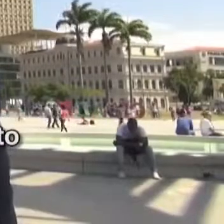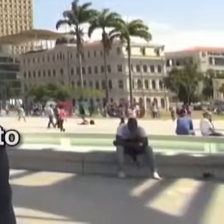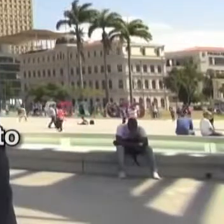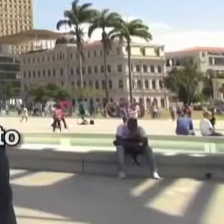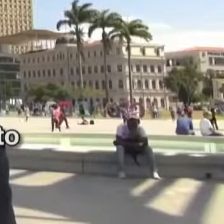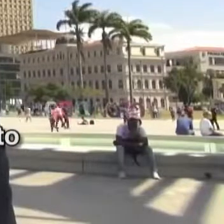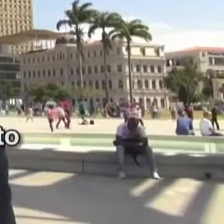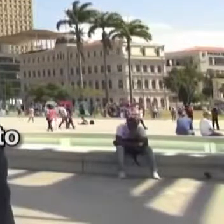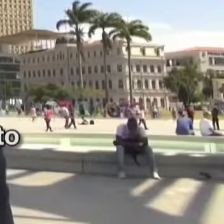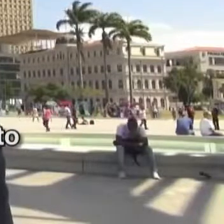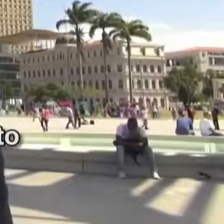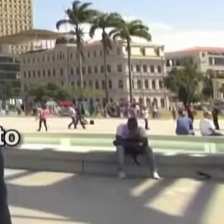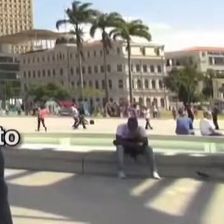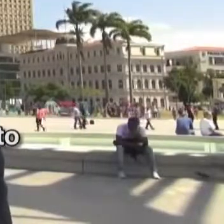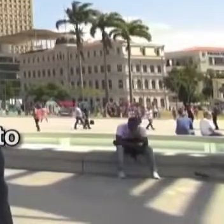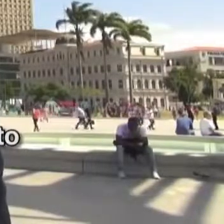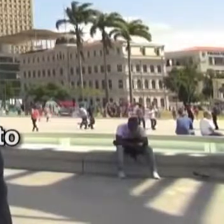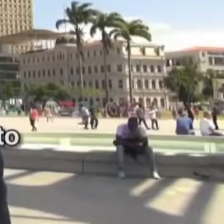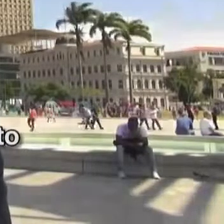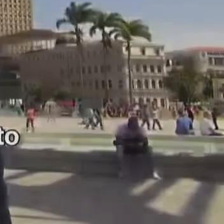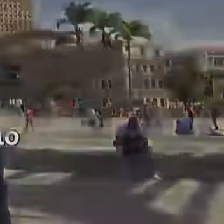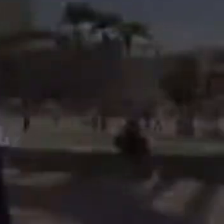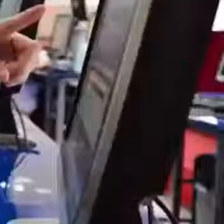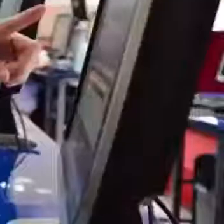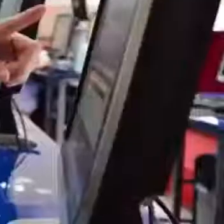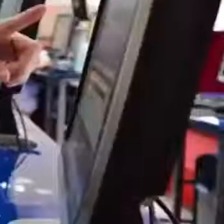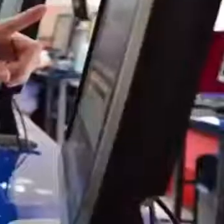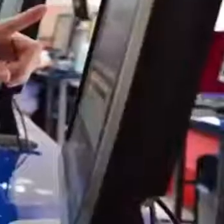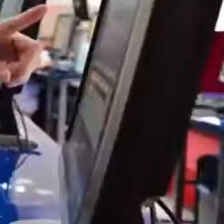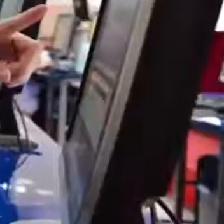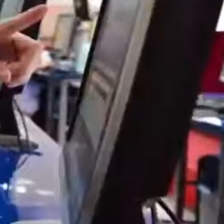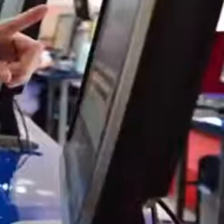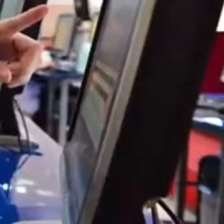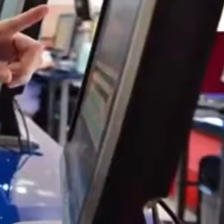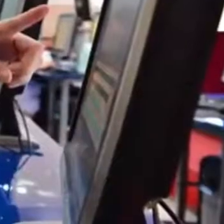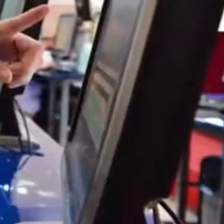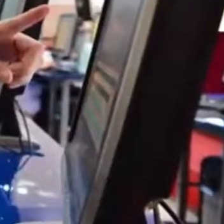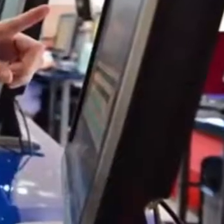pace of the development for their personal good.